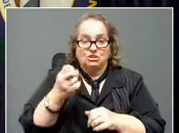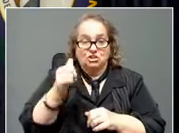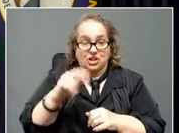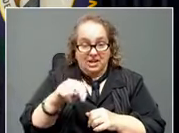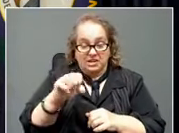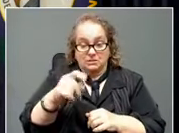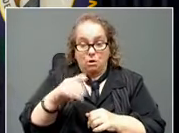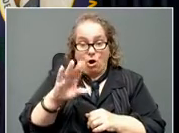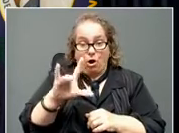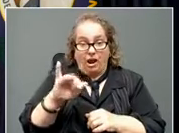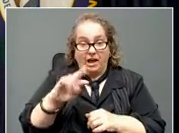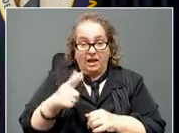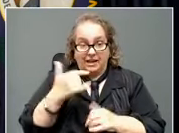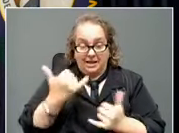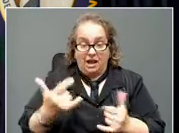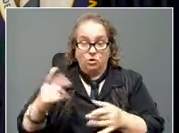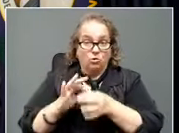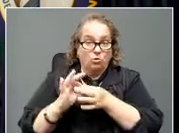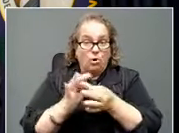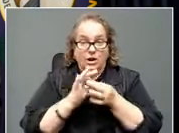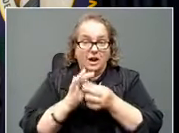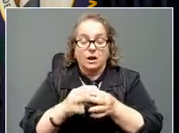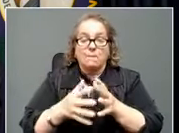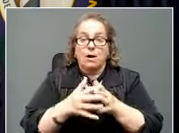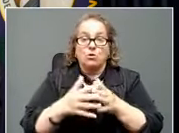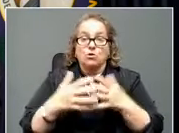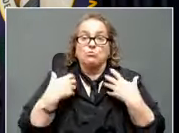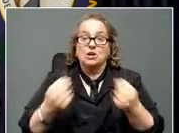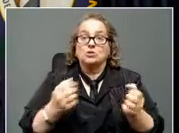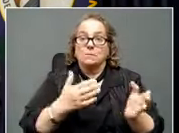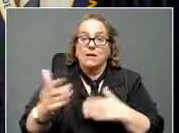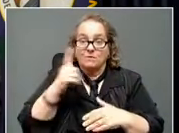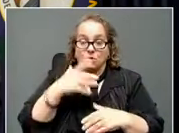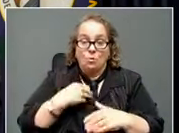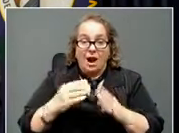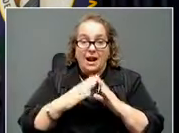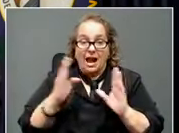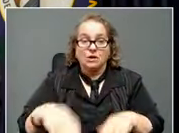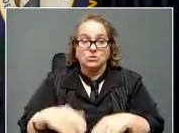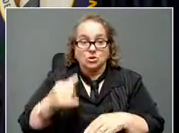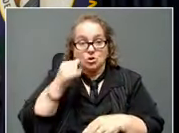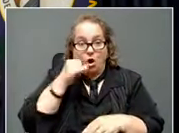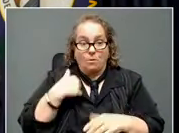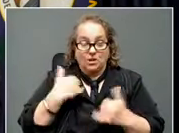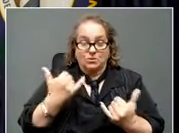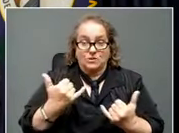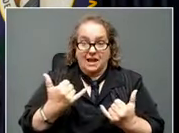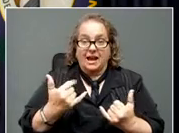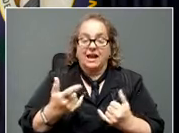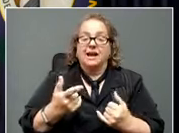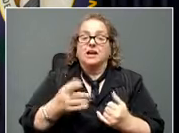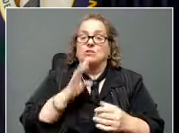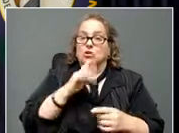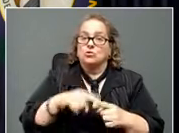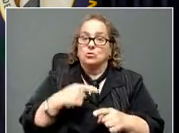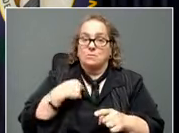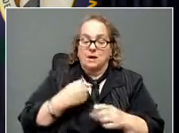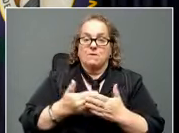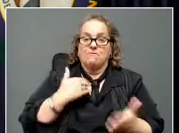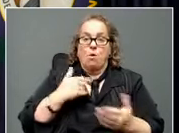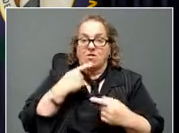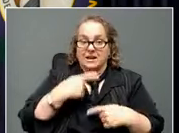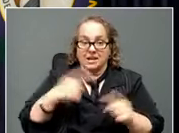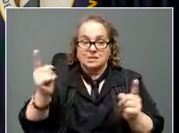of the American Rescue Plan for the White House, called me today and spoke to me ahead of the announcement. Again, he said the change is the latest sign of a healthy and